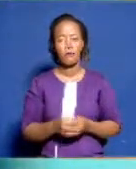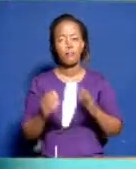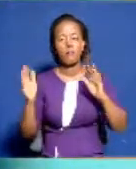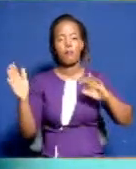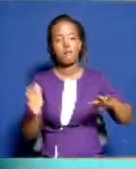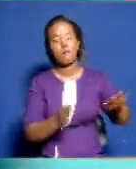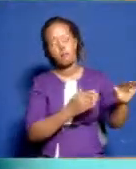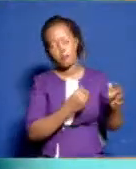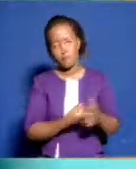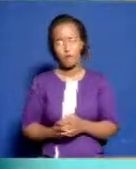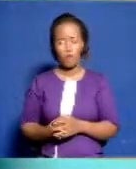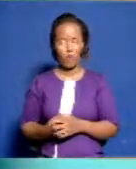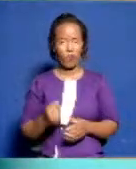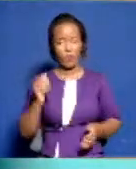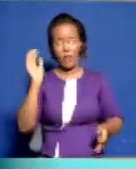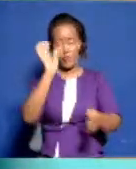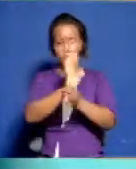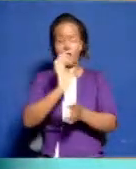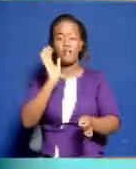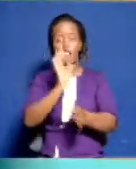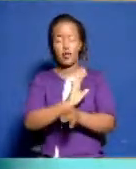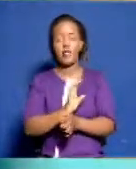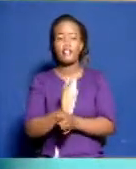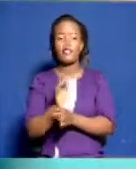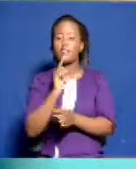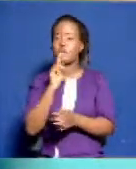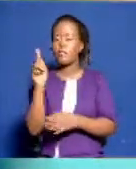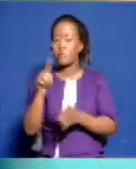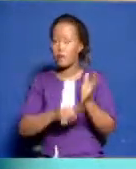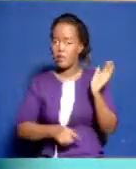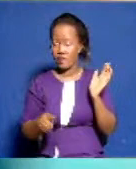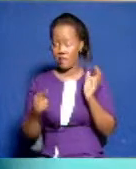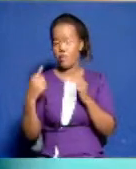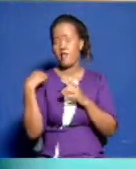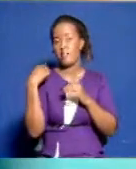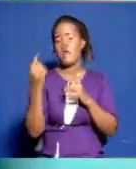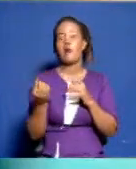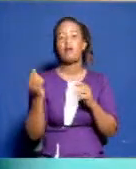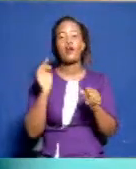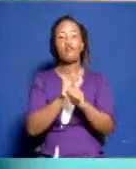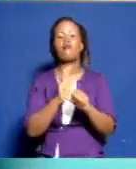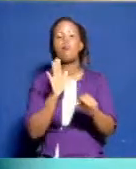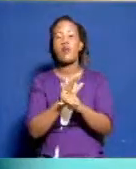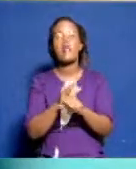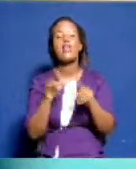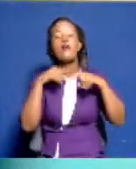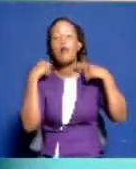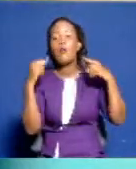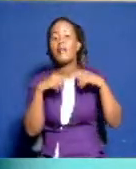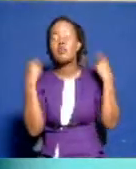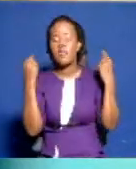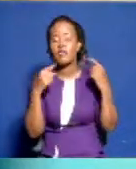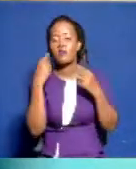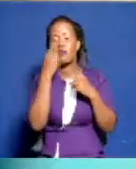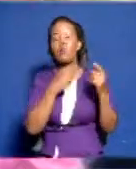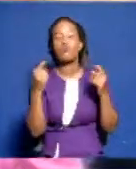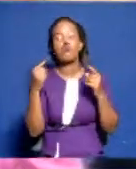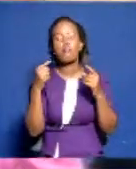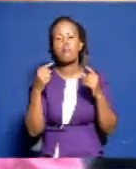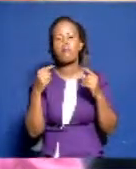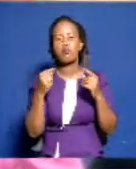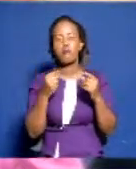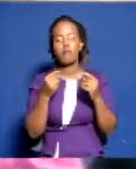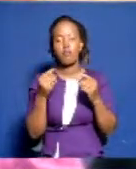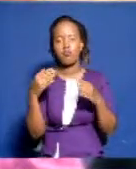Elsewhere, the church has raised alarm over the surging number of PSEUDO pastors who end up fleecing worshippers.